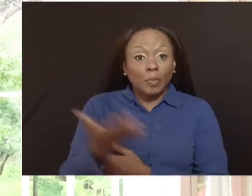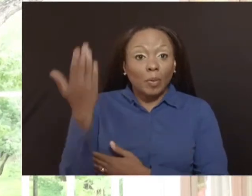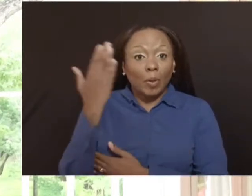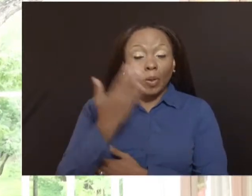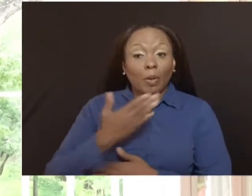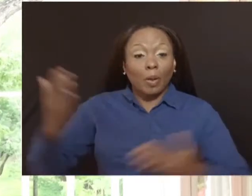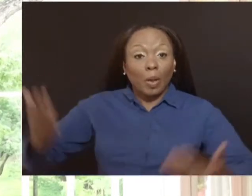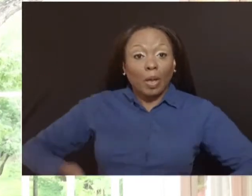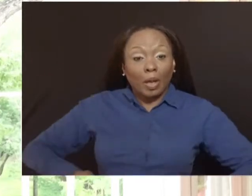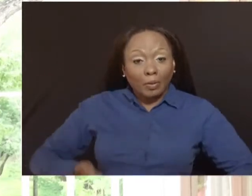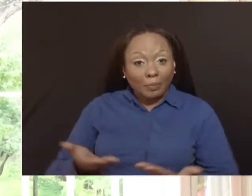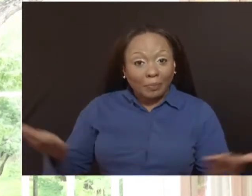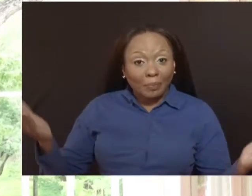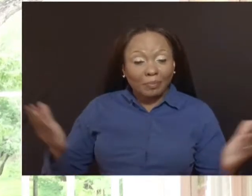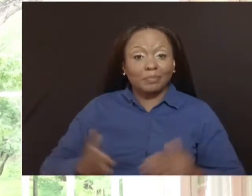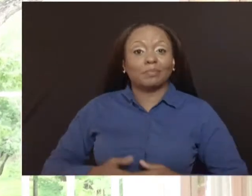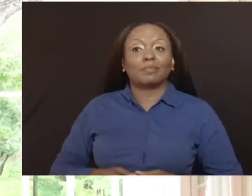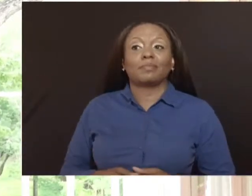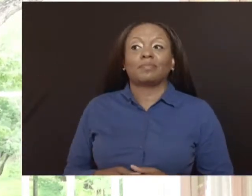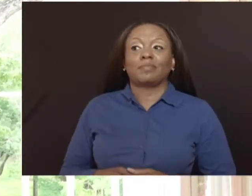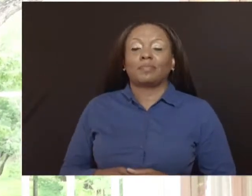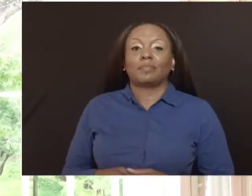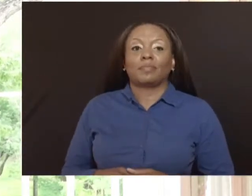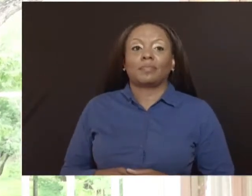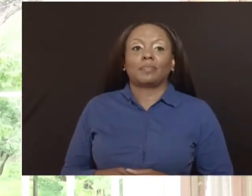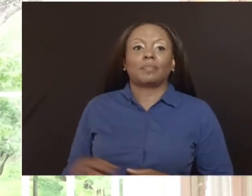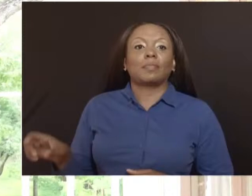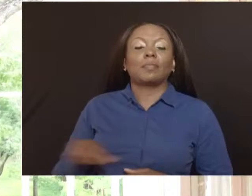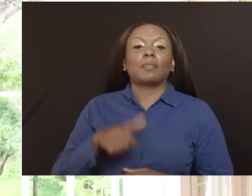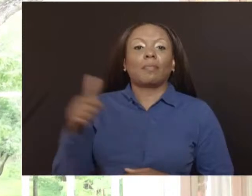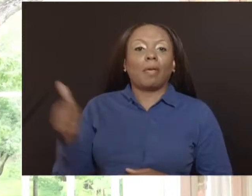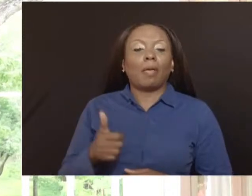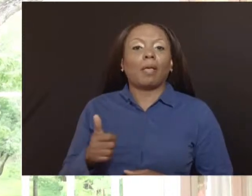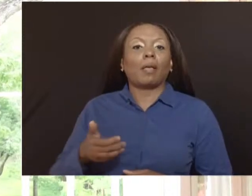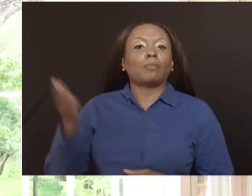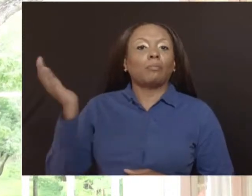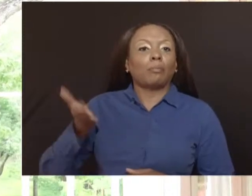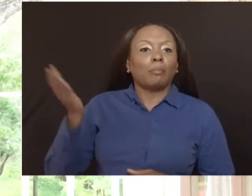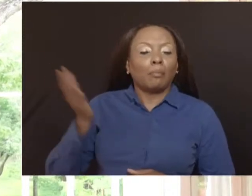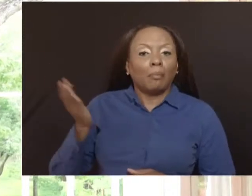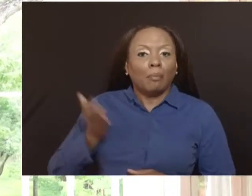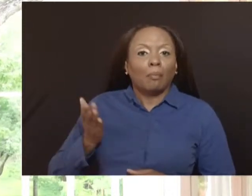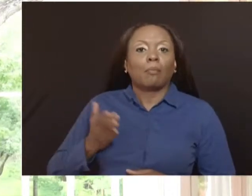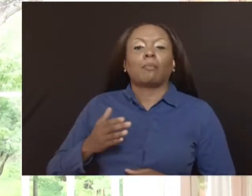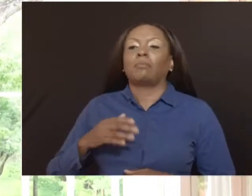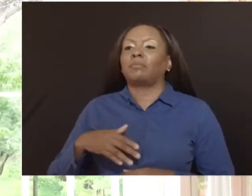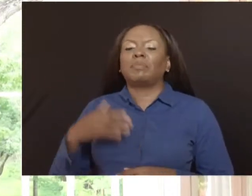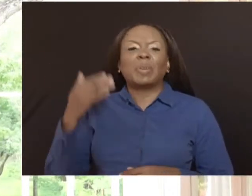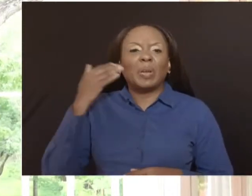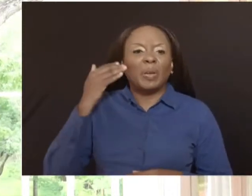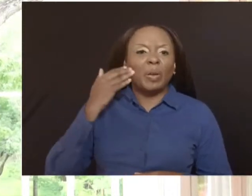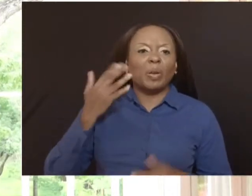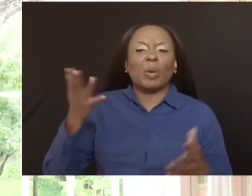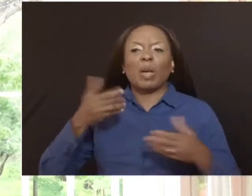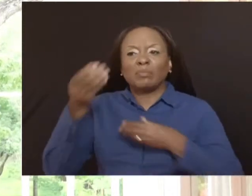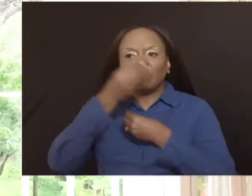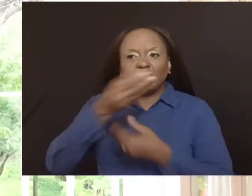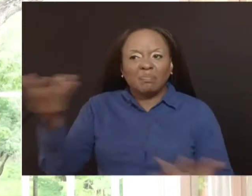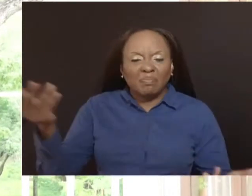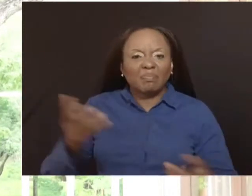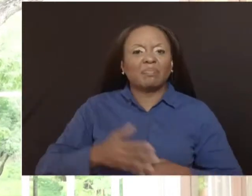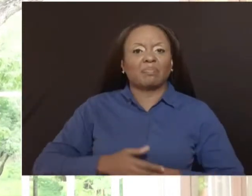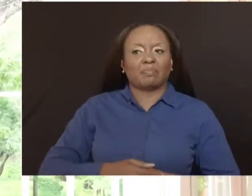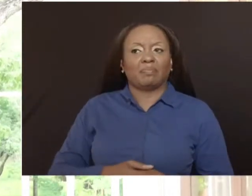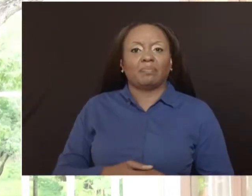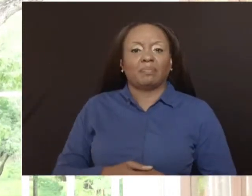morning and welcome to all. This is another in our series of press conferences, press briefings, aimed